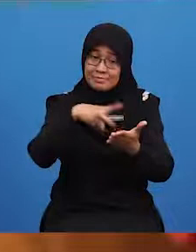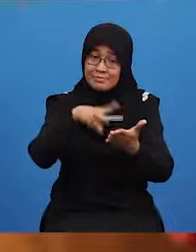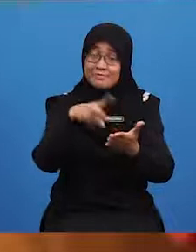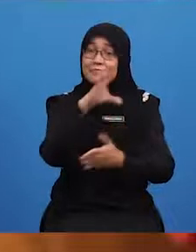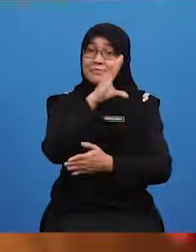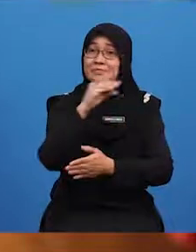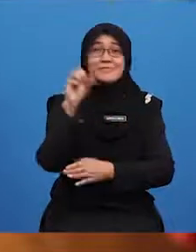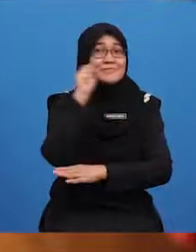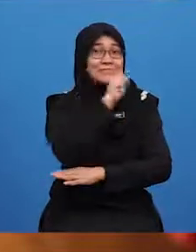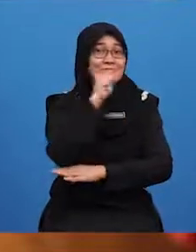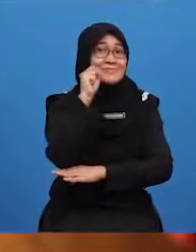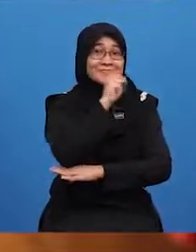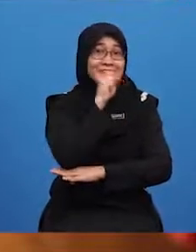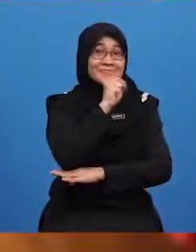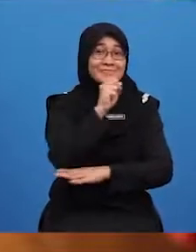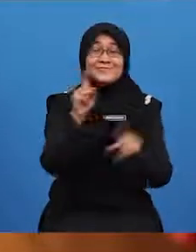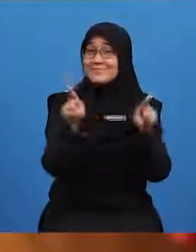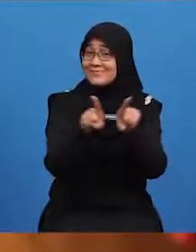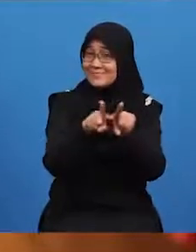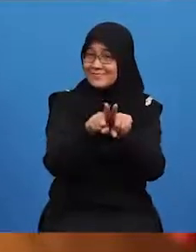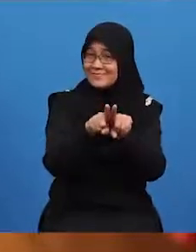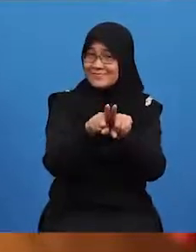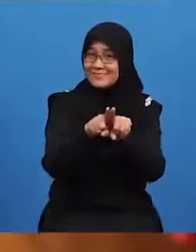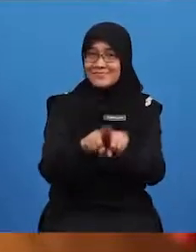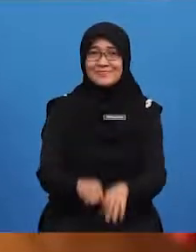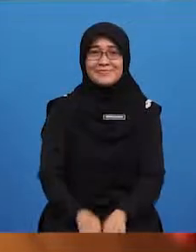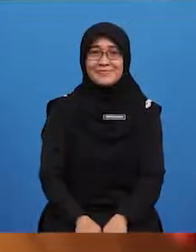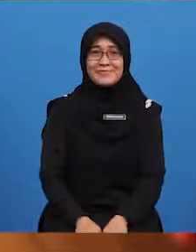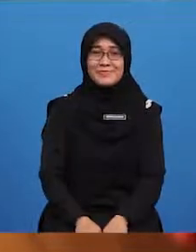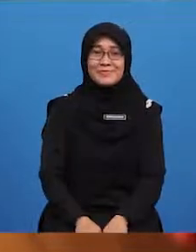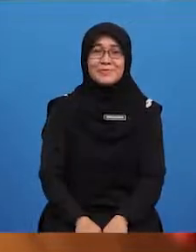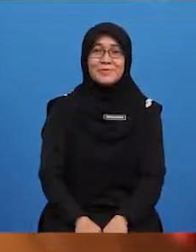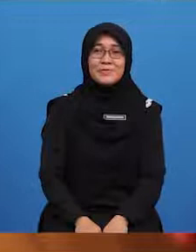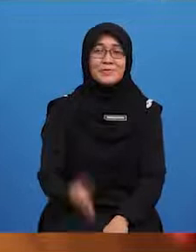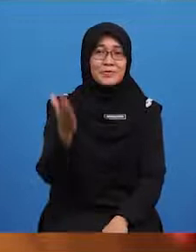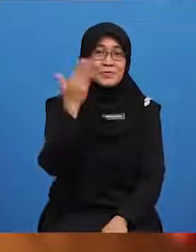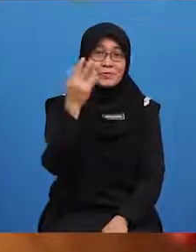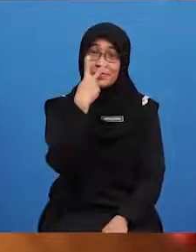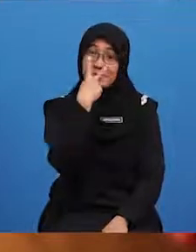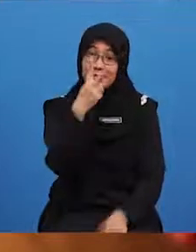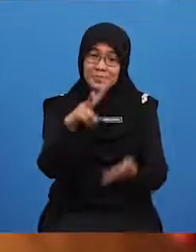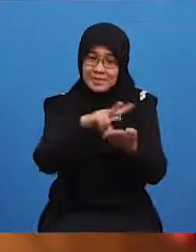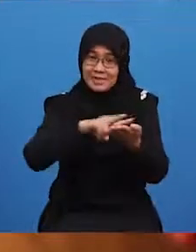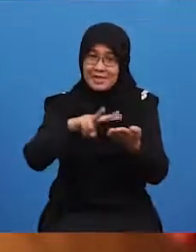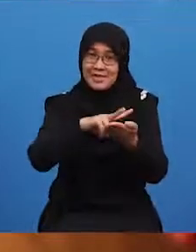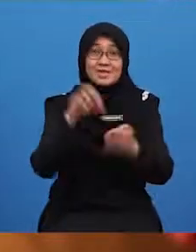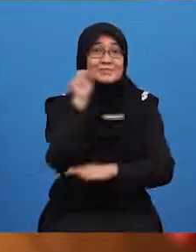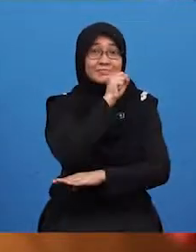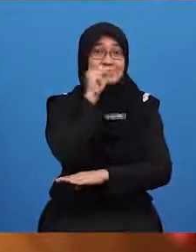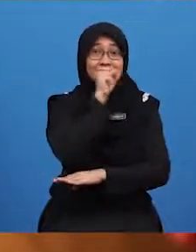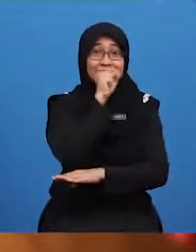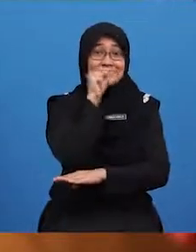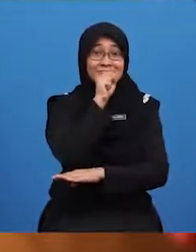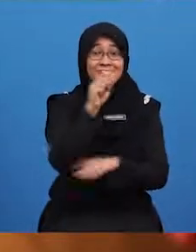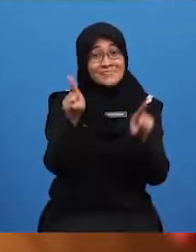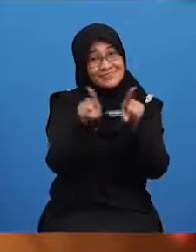be ready to move and dance while singing together. Are you ready to have fun, boys and girls?